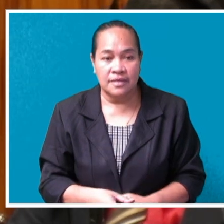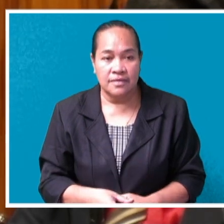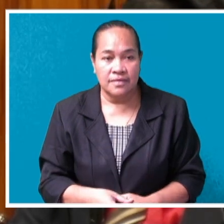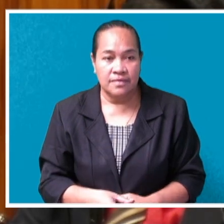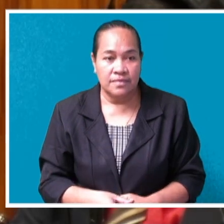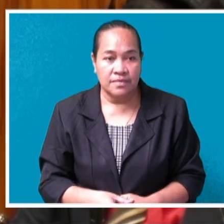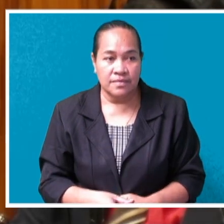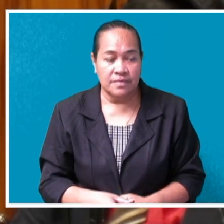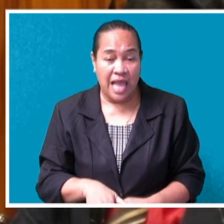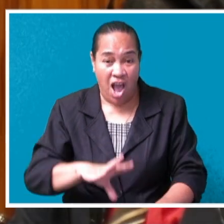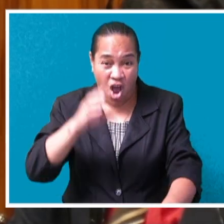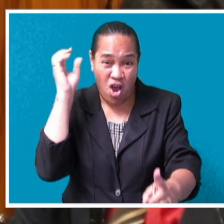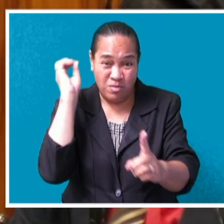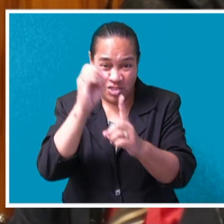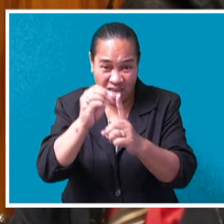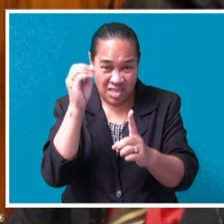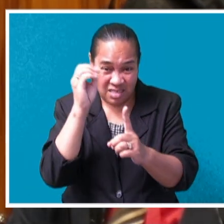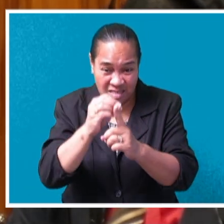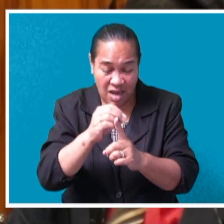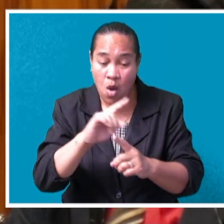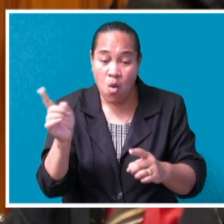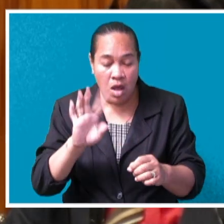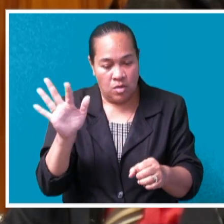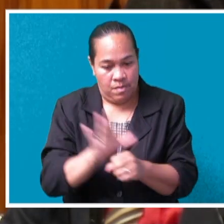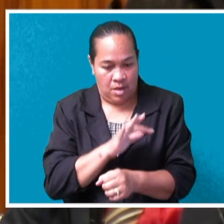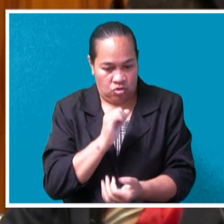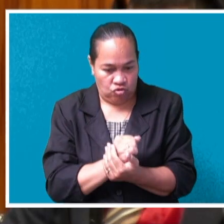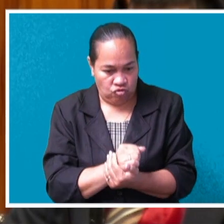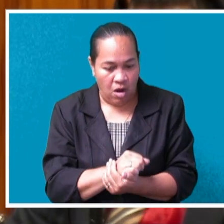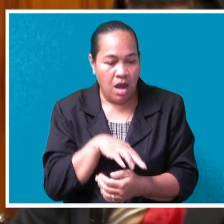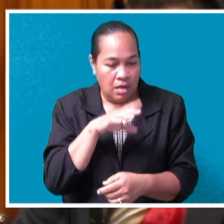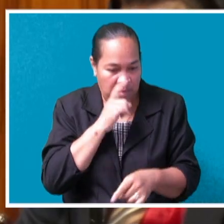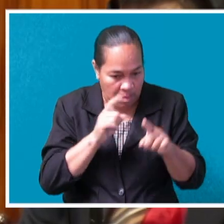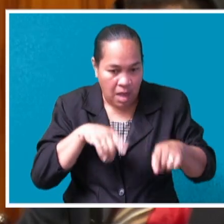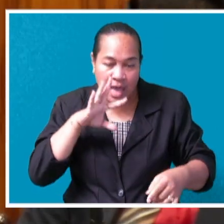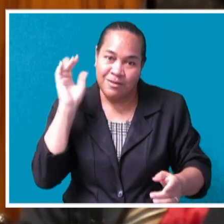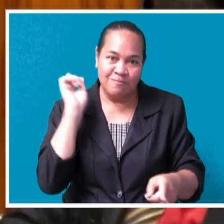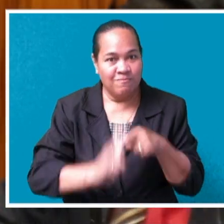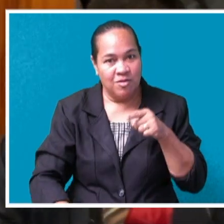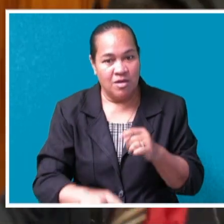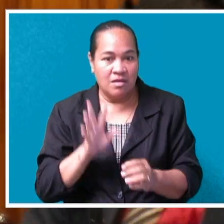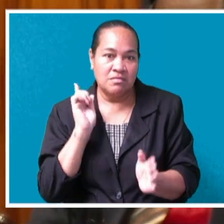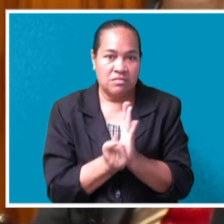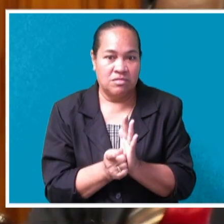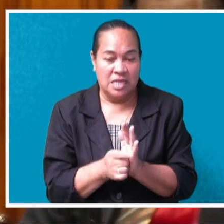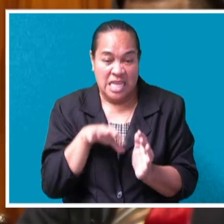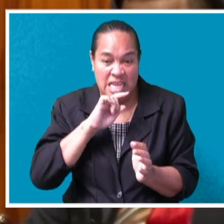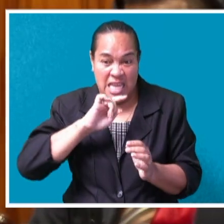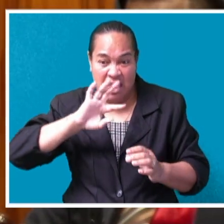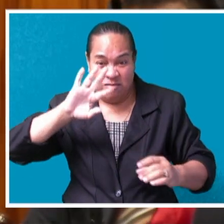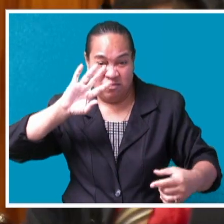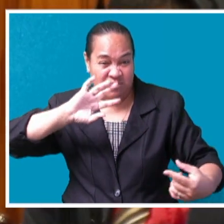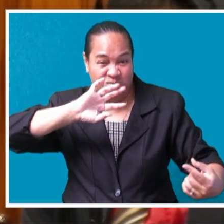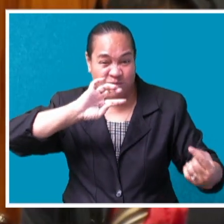The objective is to ensure that national institutions are able to respond effectively when complex security challenges